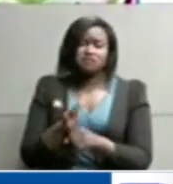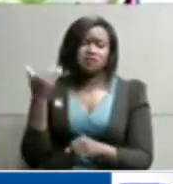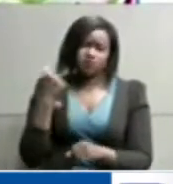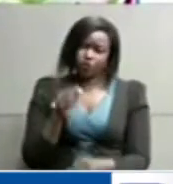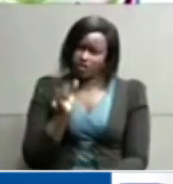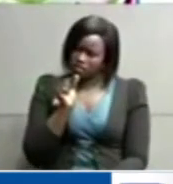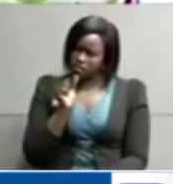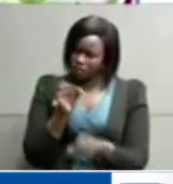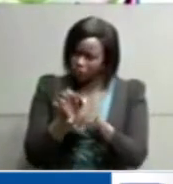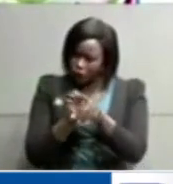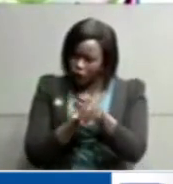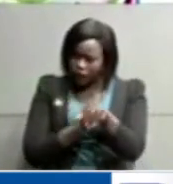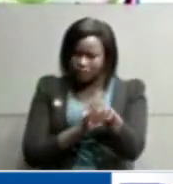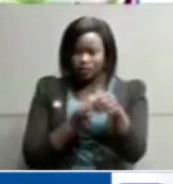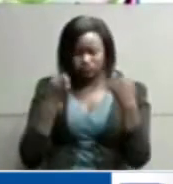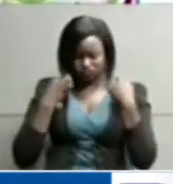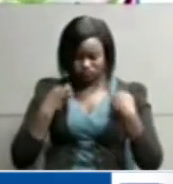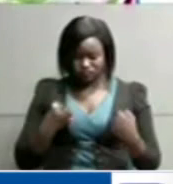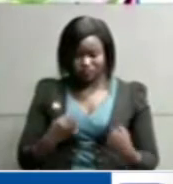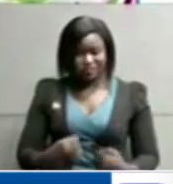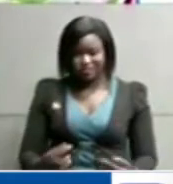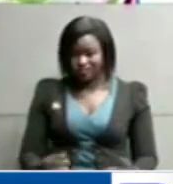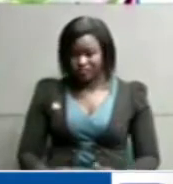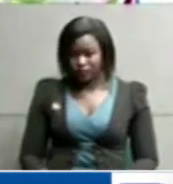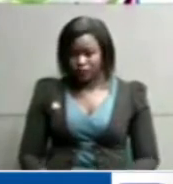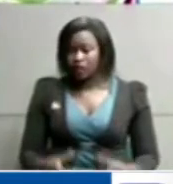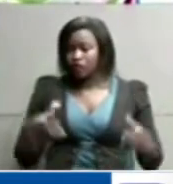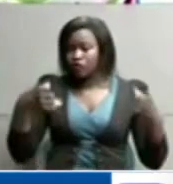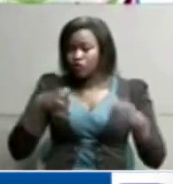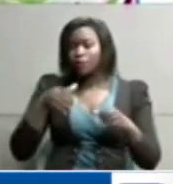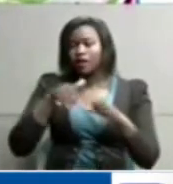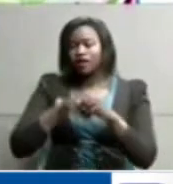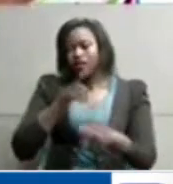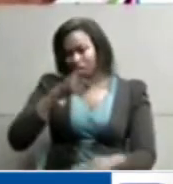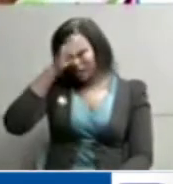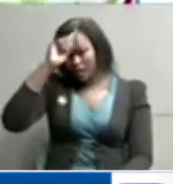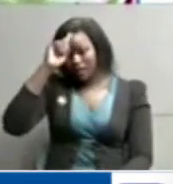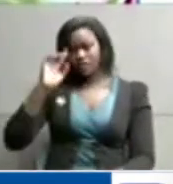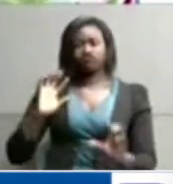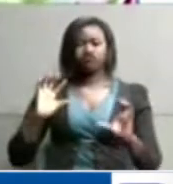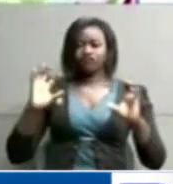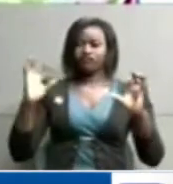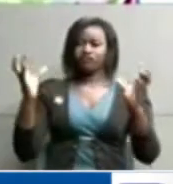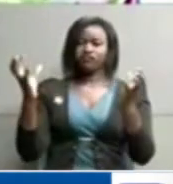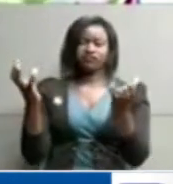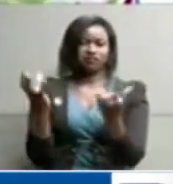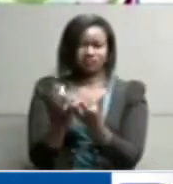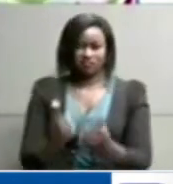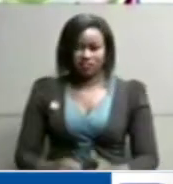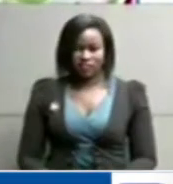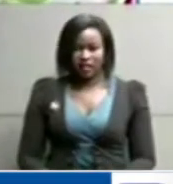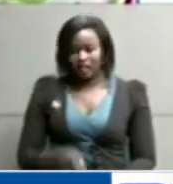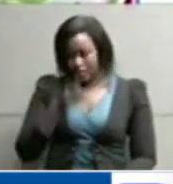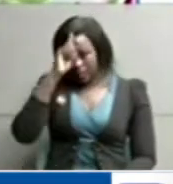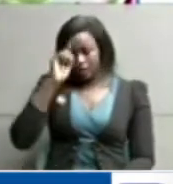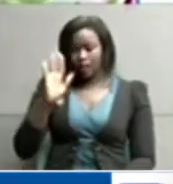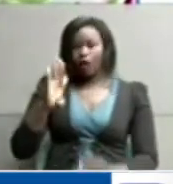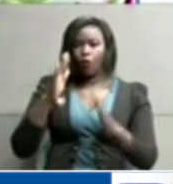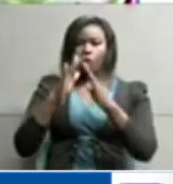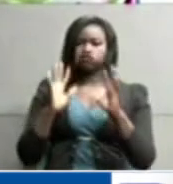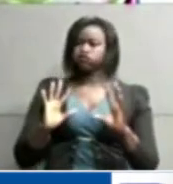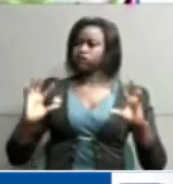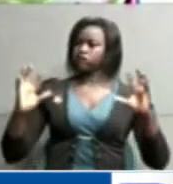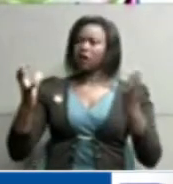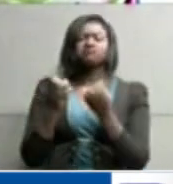The ones who were in the royal kraal, the Orembo, the palace of the king. Yeah.